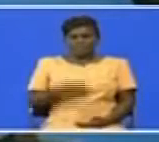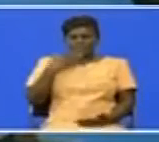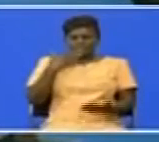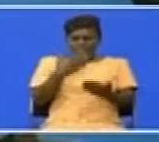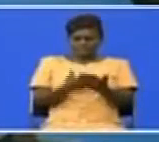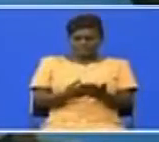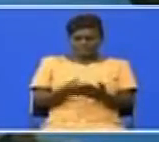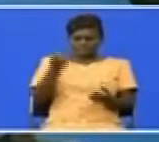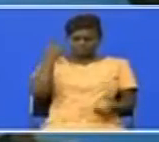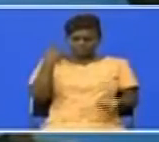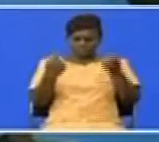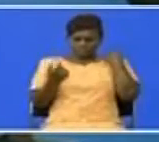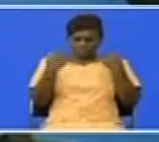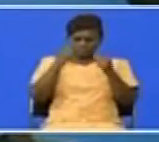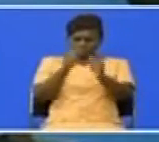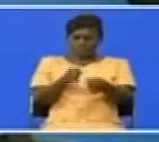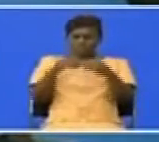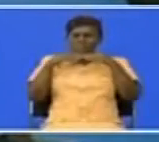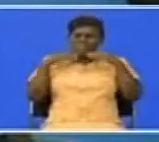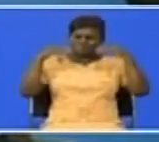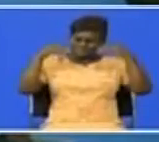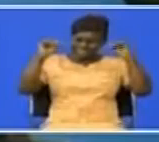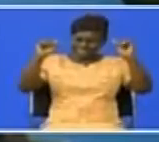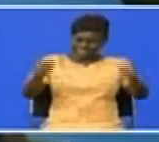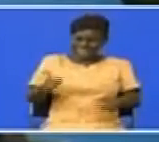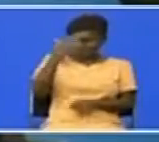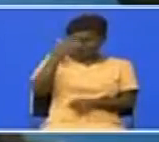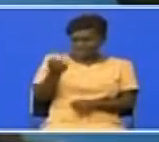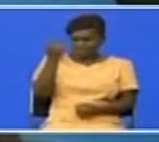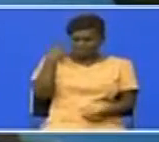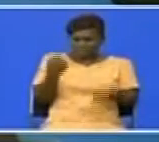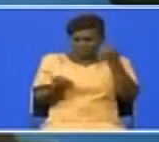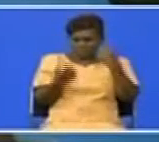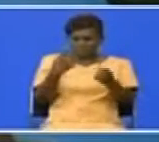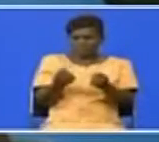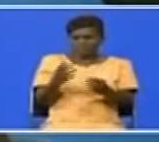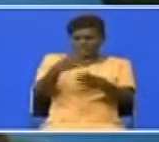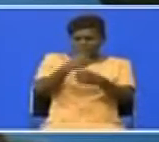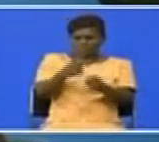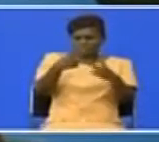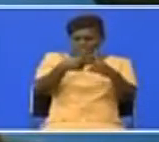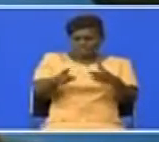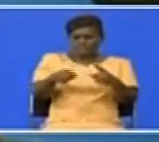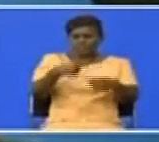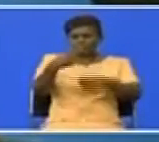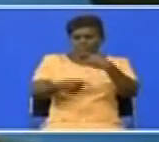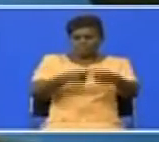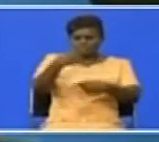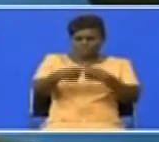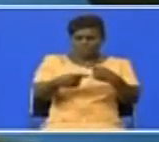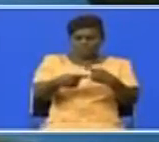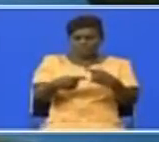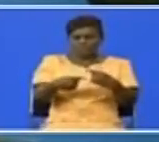Thanks, Ashley. Tea farmers will soon have a reason to smile as Kenya Tea Development Agency begins a process that should cut